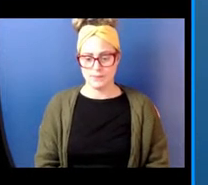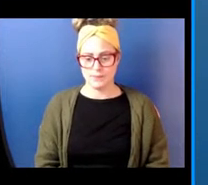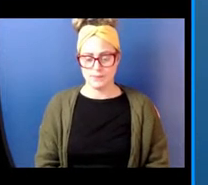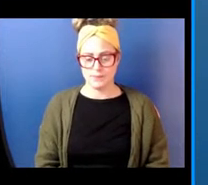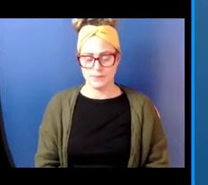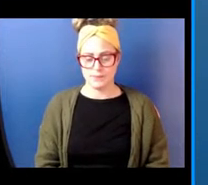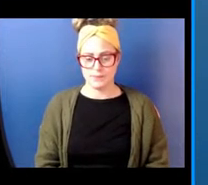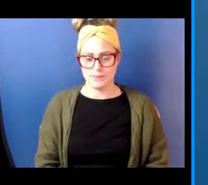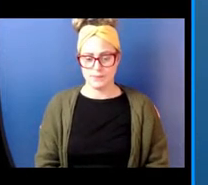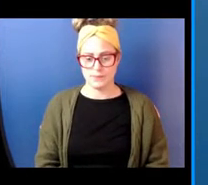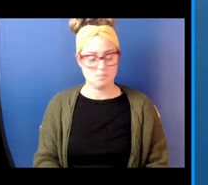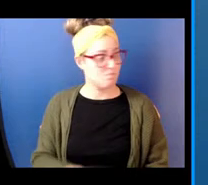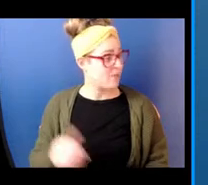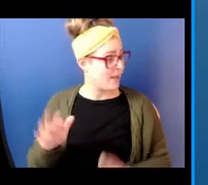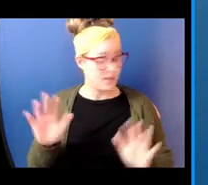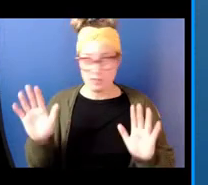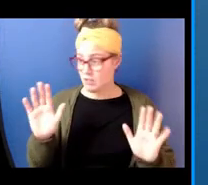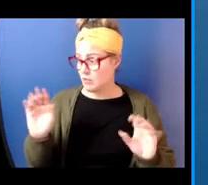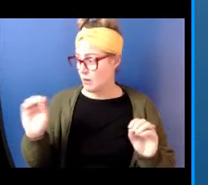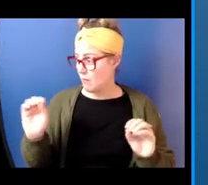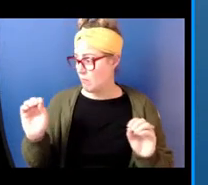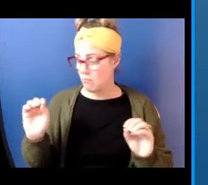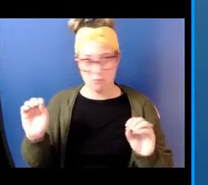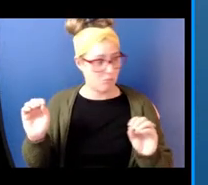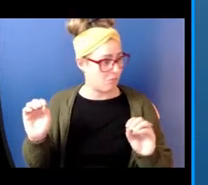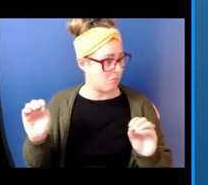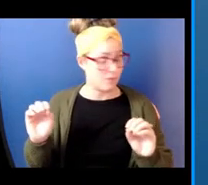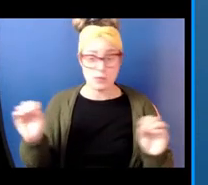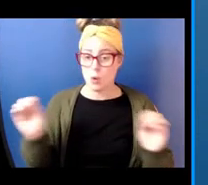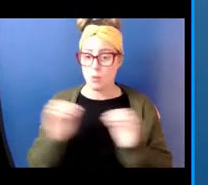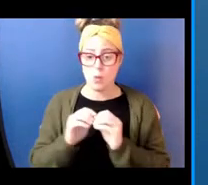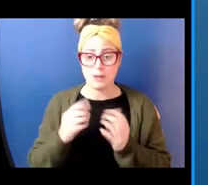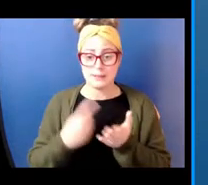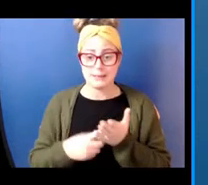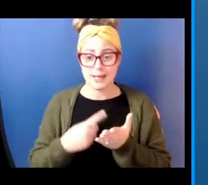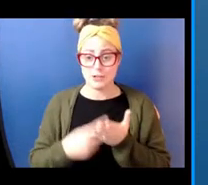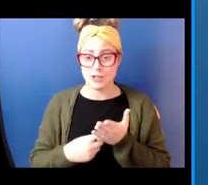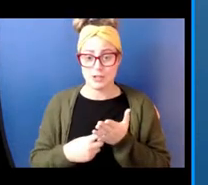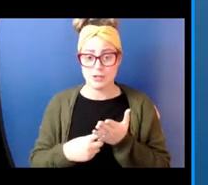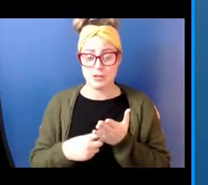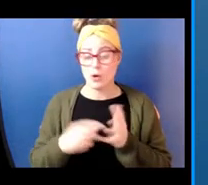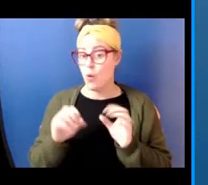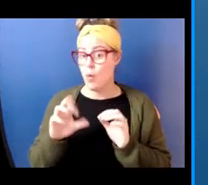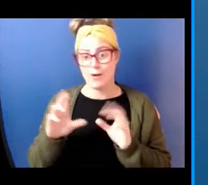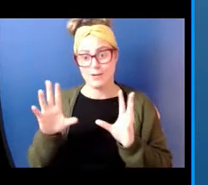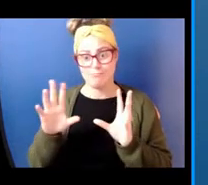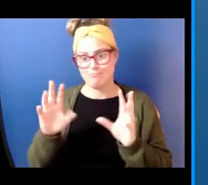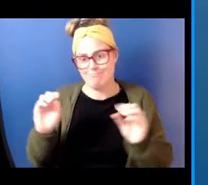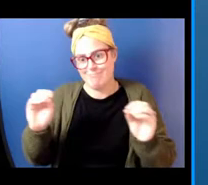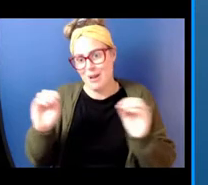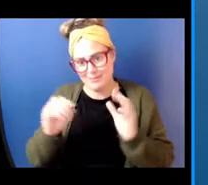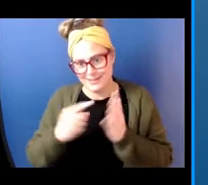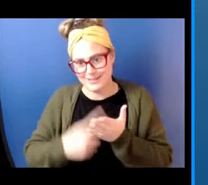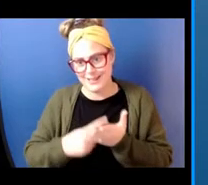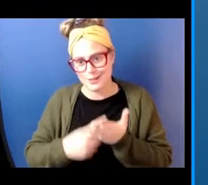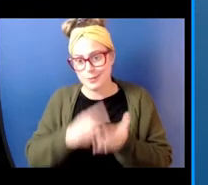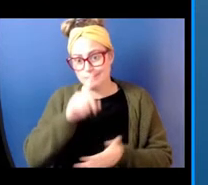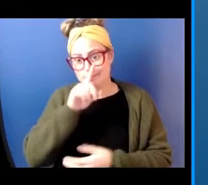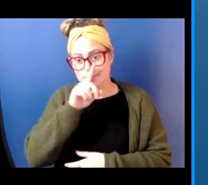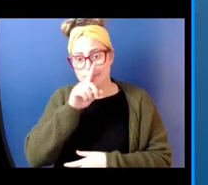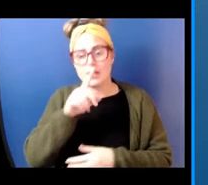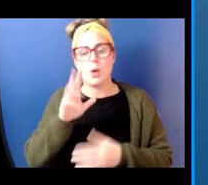do we see any hands no if there's no more discussion or no discussion we will move to